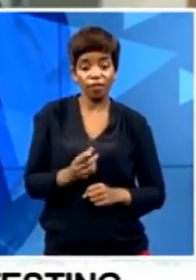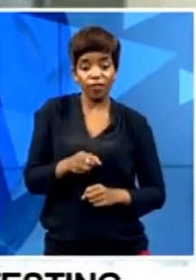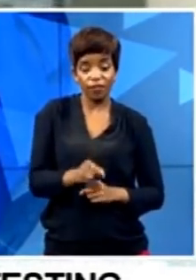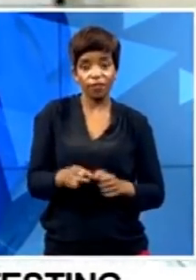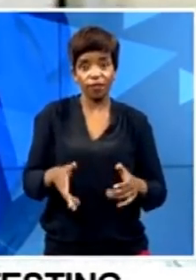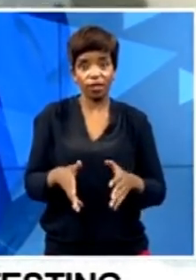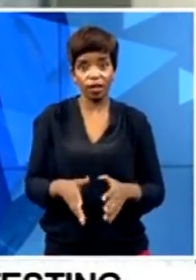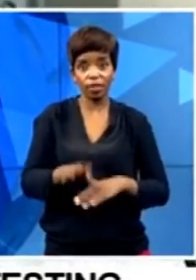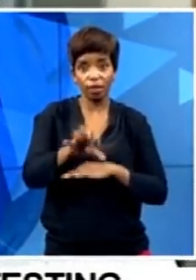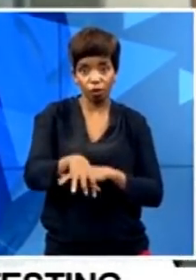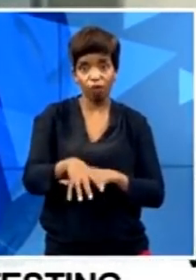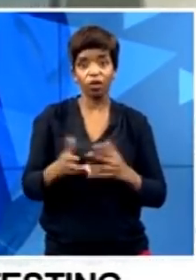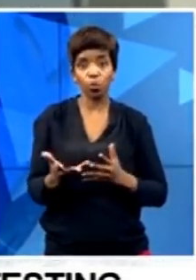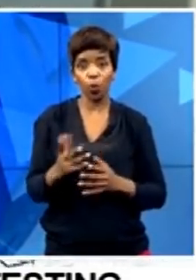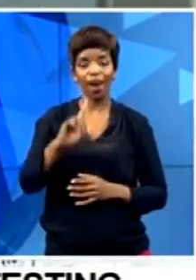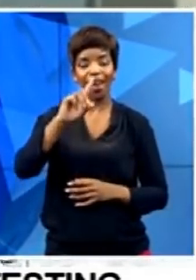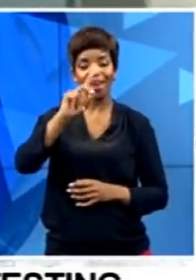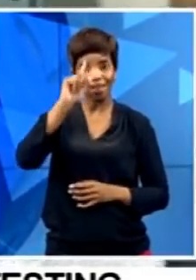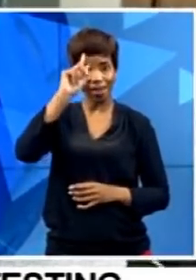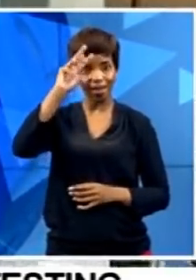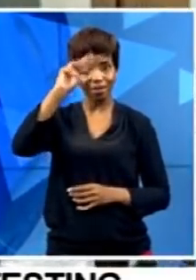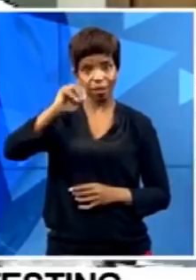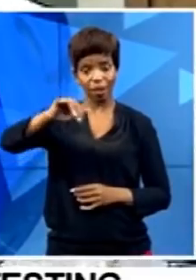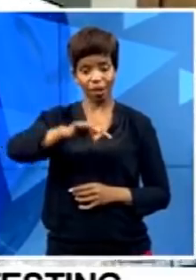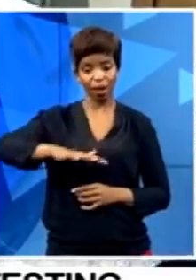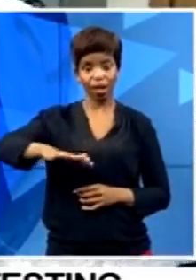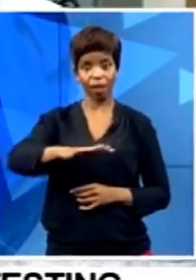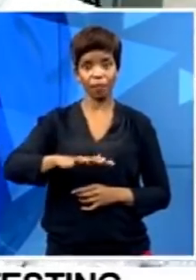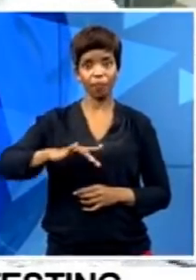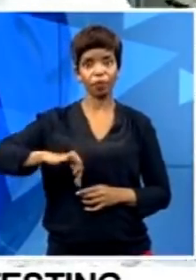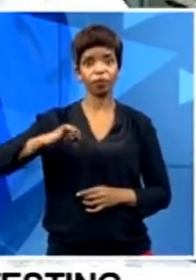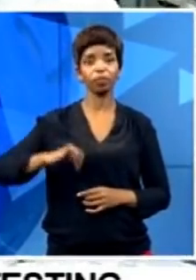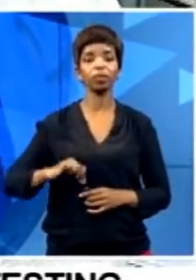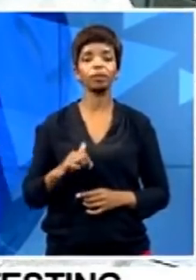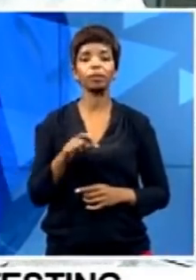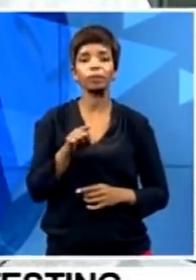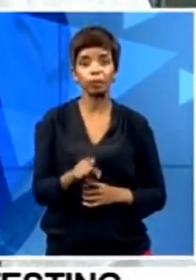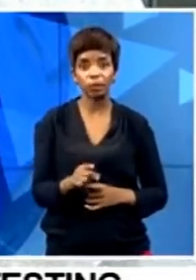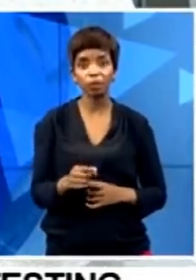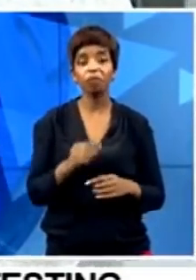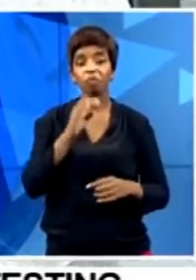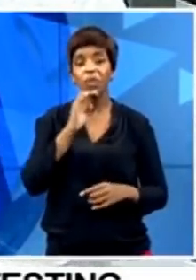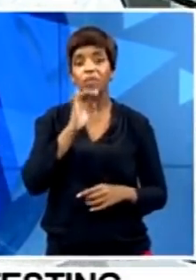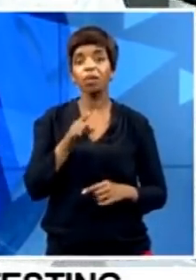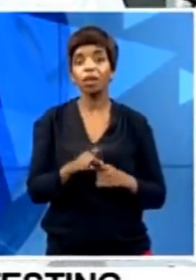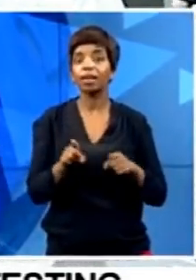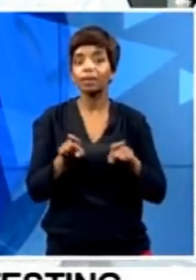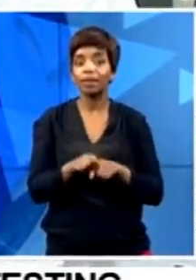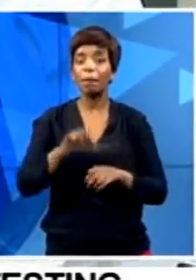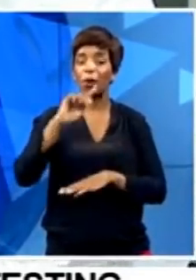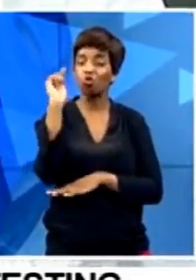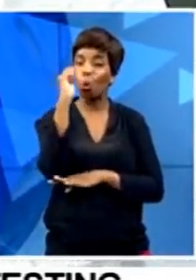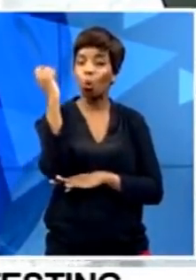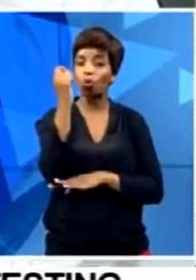the entire province for now. Is there a plan to also perhaps go to the rural areas? You know that obviously people in the rural areas also need these facilities to go to them as well. Is there a plan to